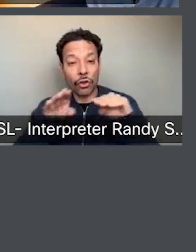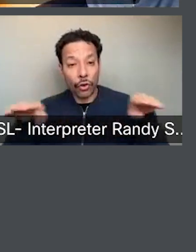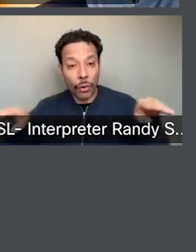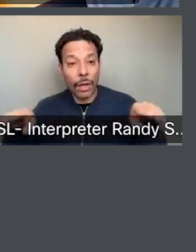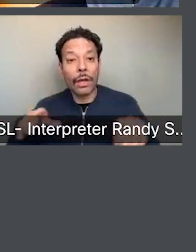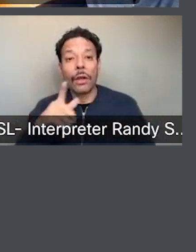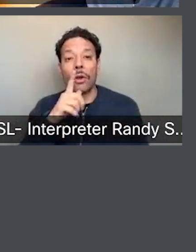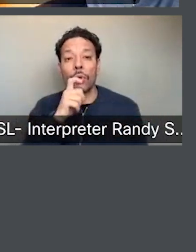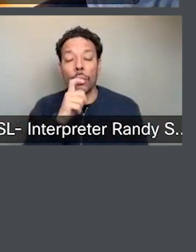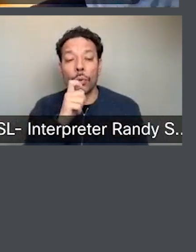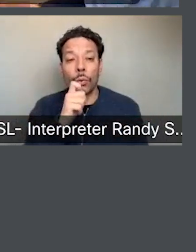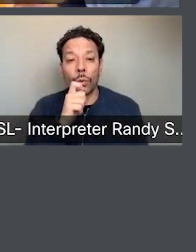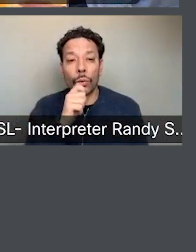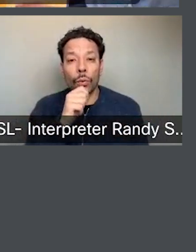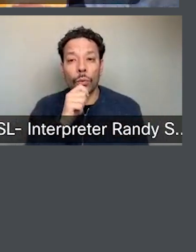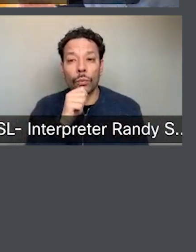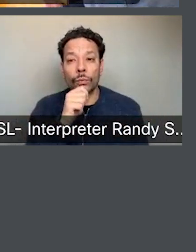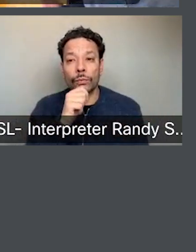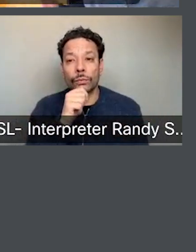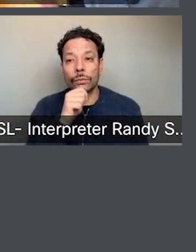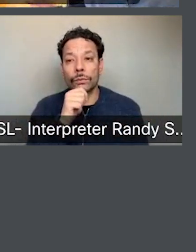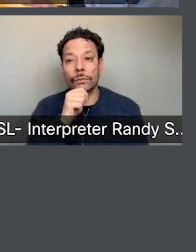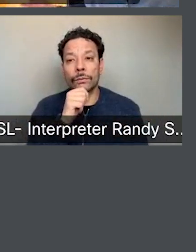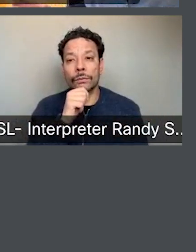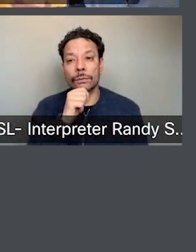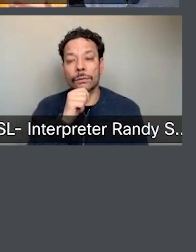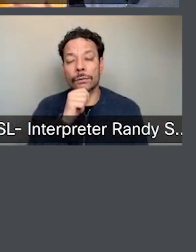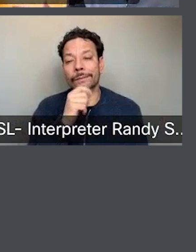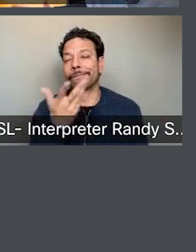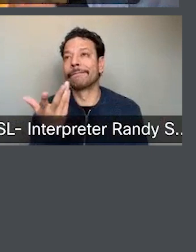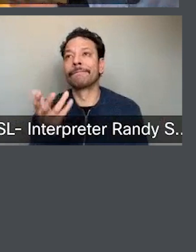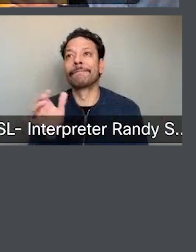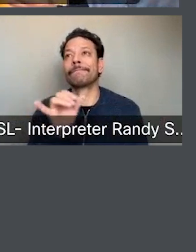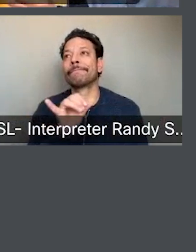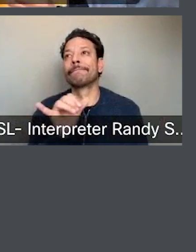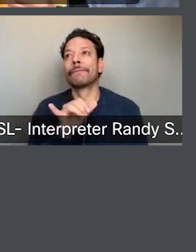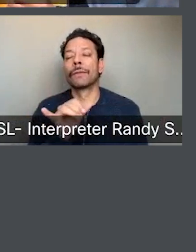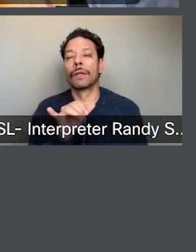who would be like a